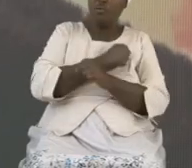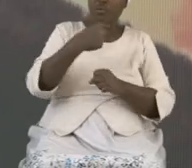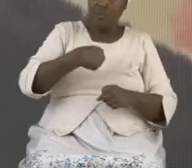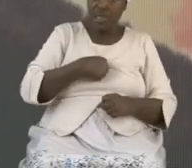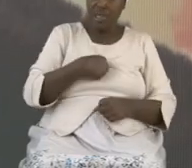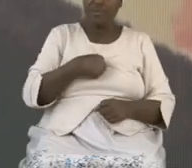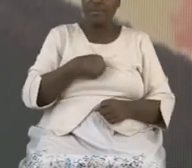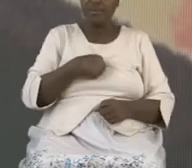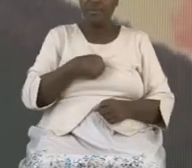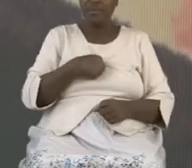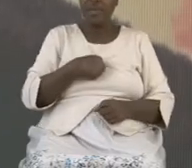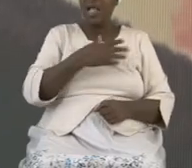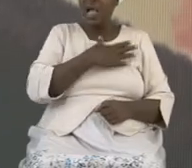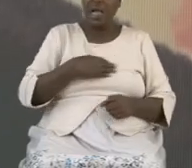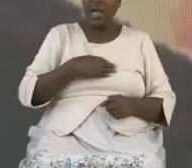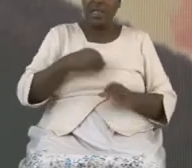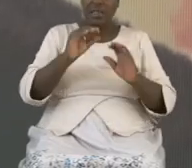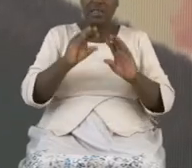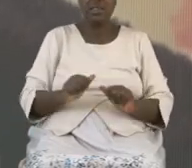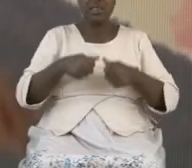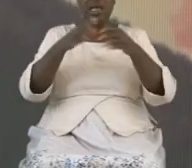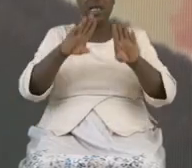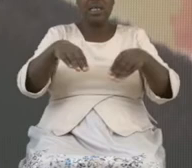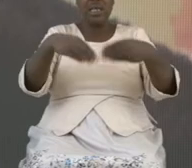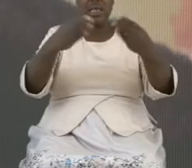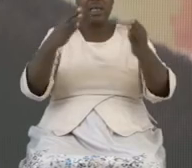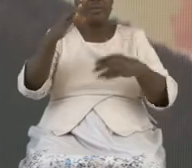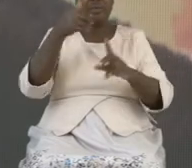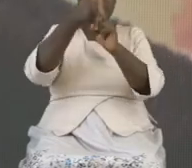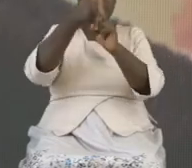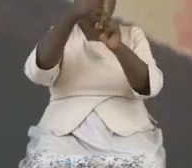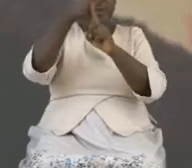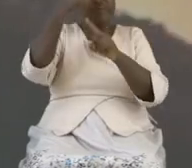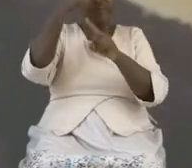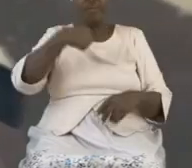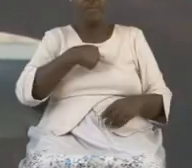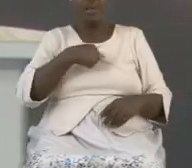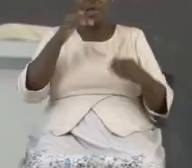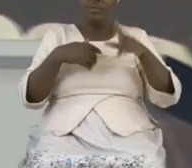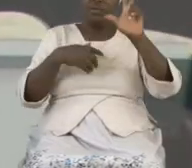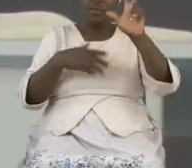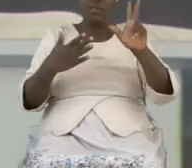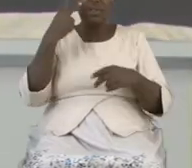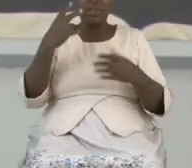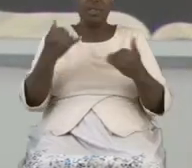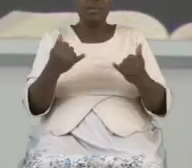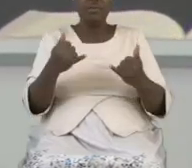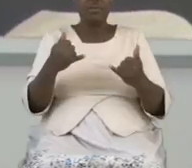and gave himself for me. Three things. Number one, the proving